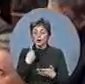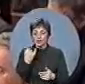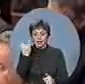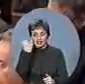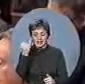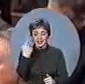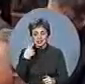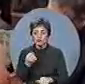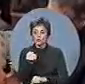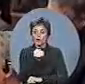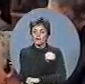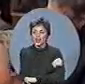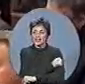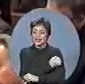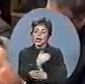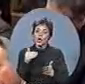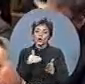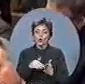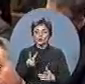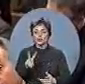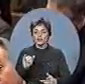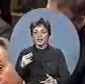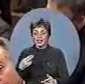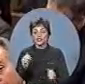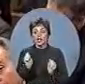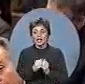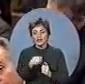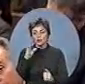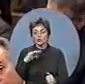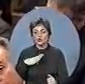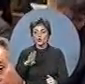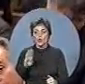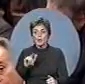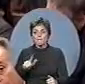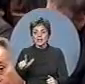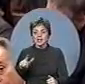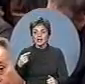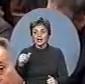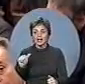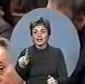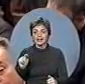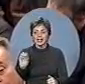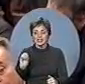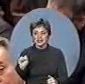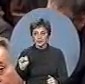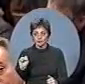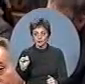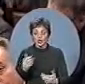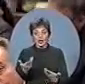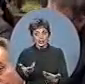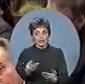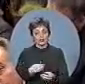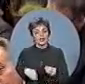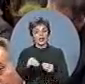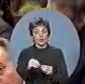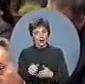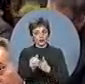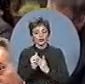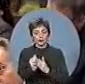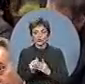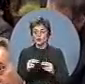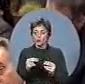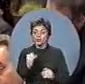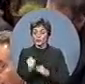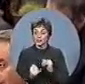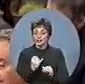million in the Canadian initiative to develop a vaccine against AIDS, along with Mr. Bill Gates, and this shows our leadership on the